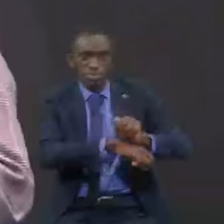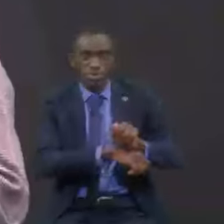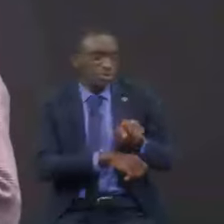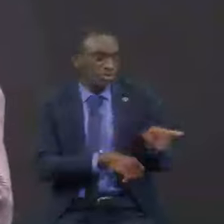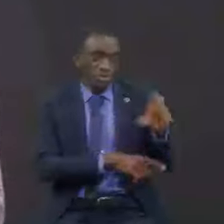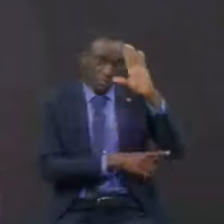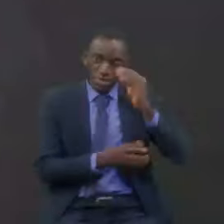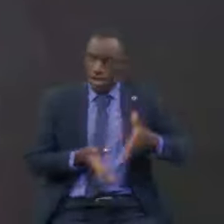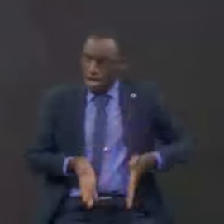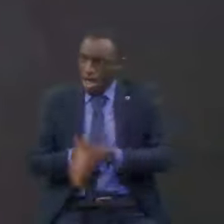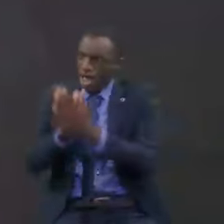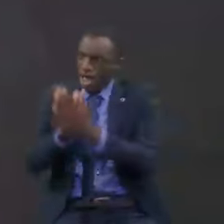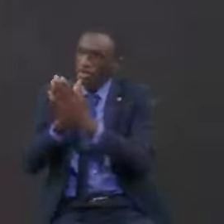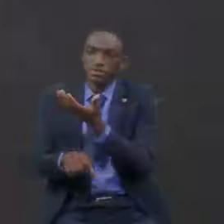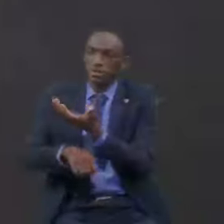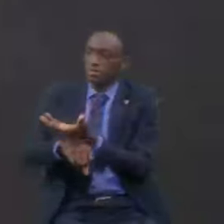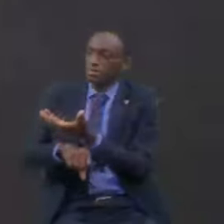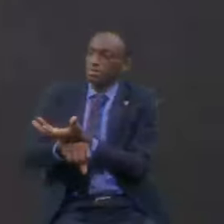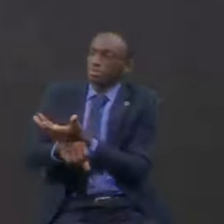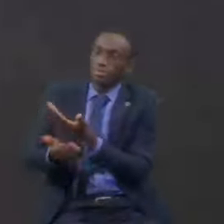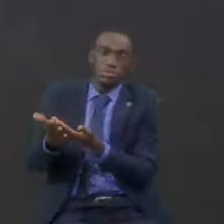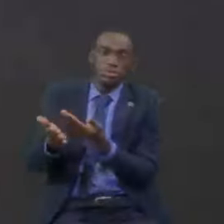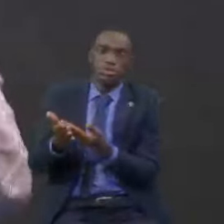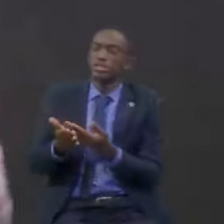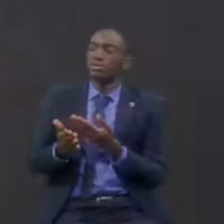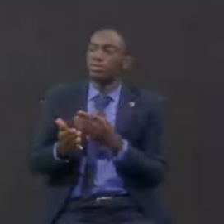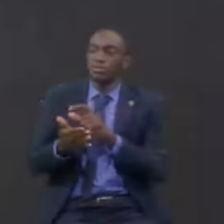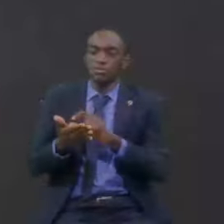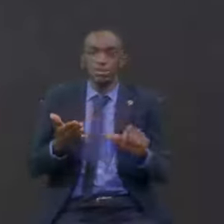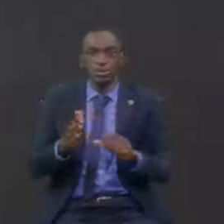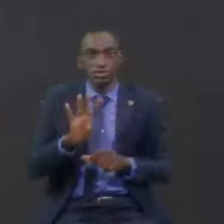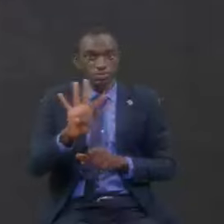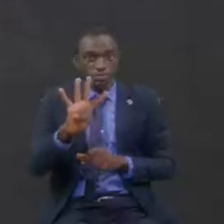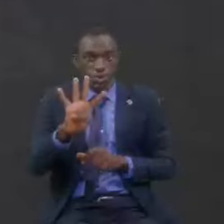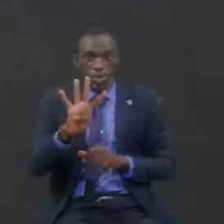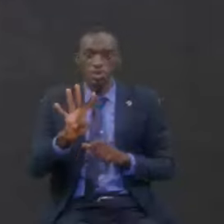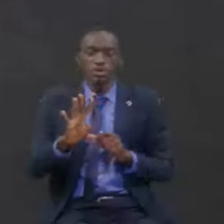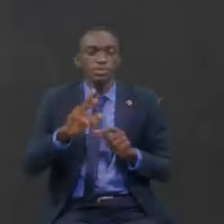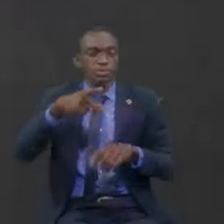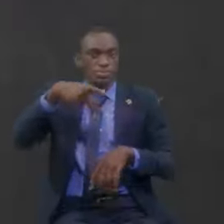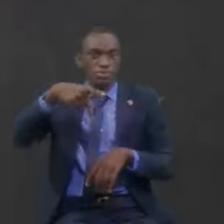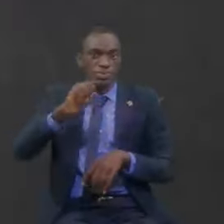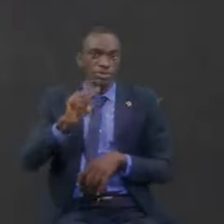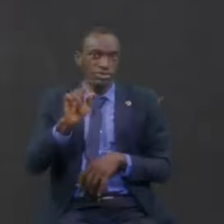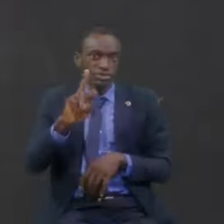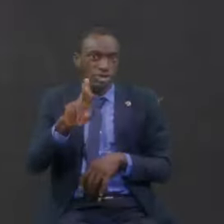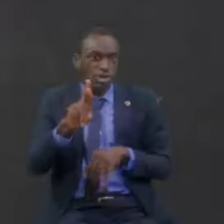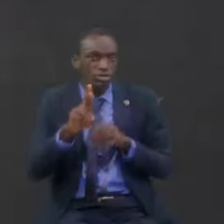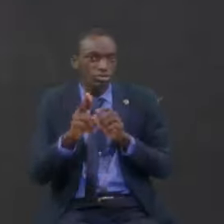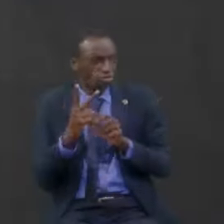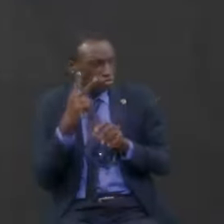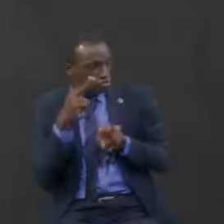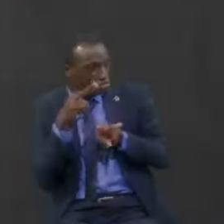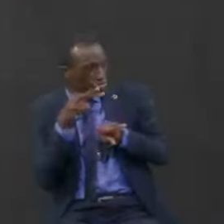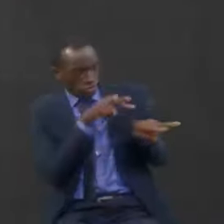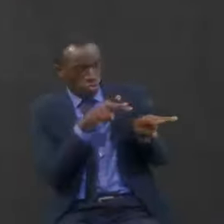In verse 4, then Peter, fastened his eyes upon him with John,